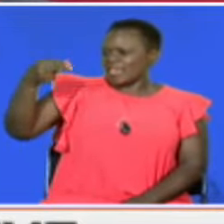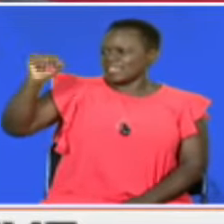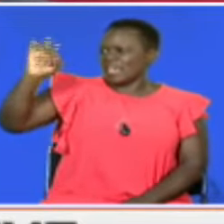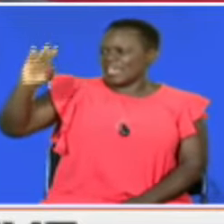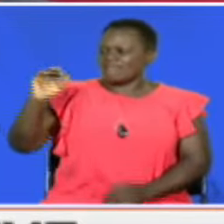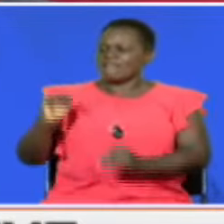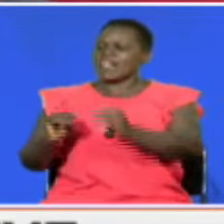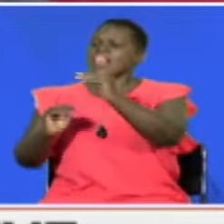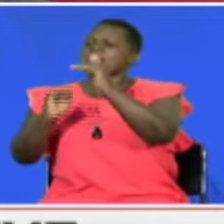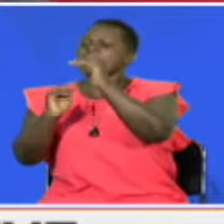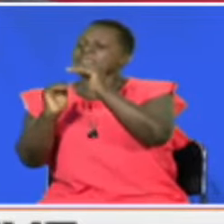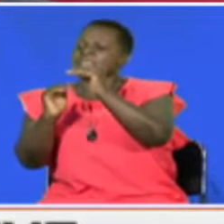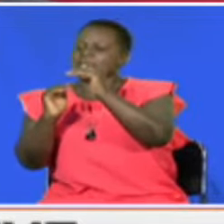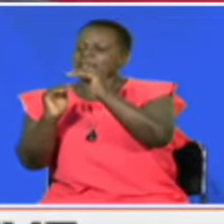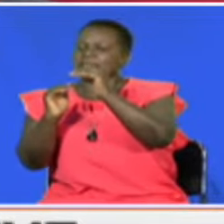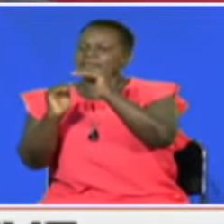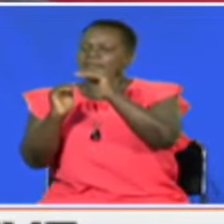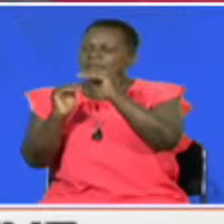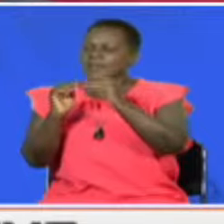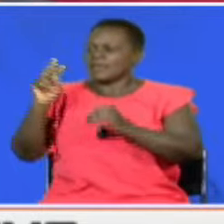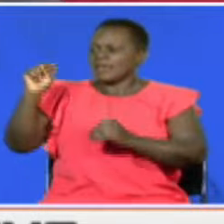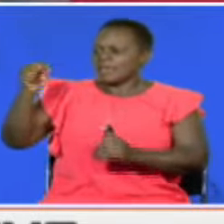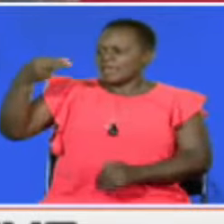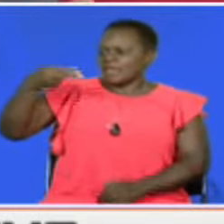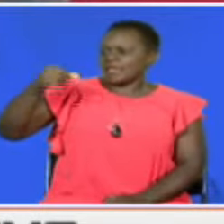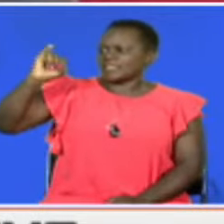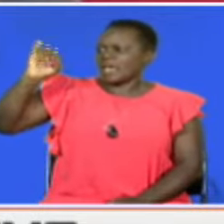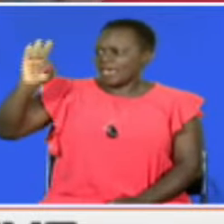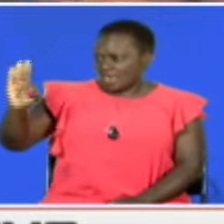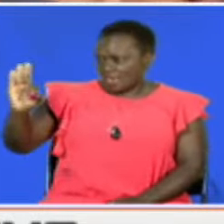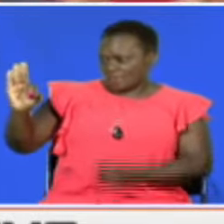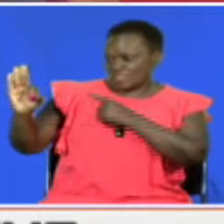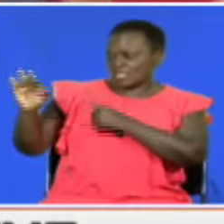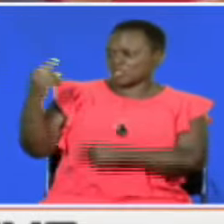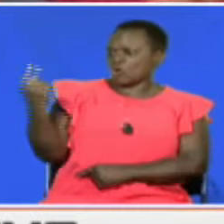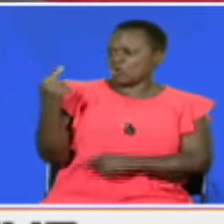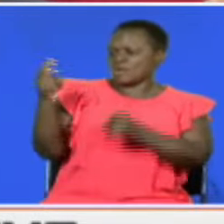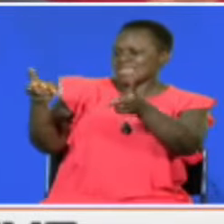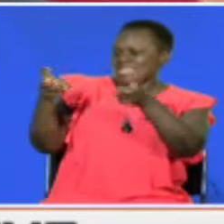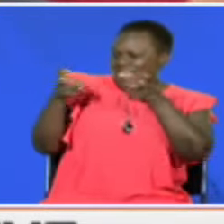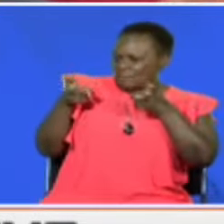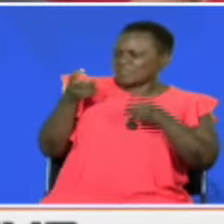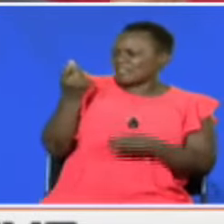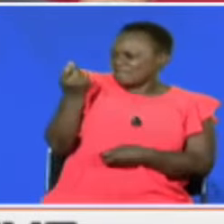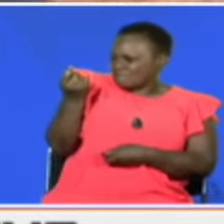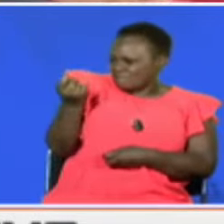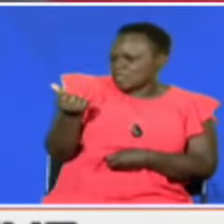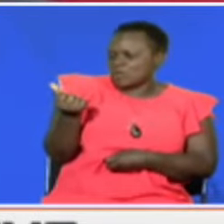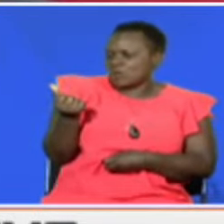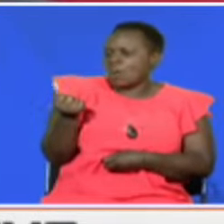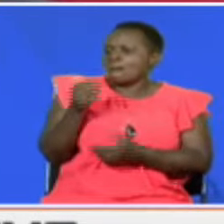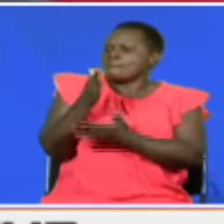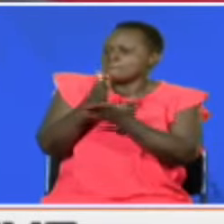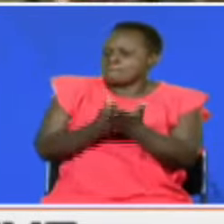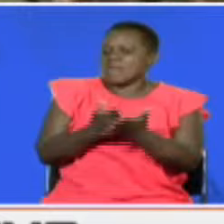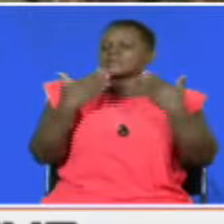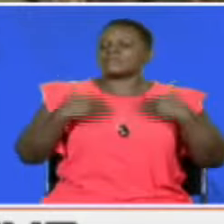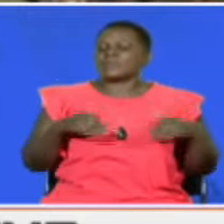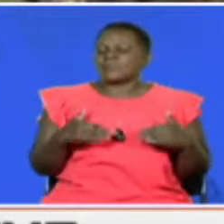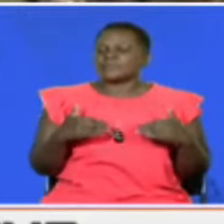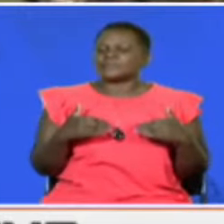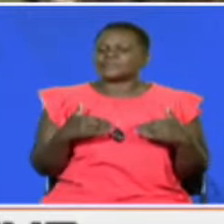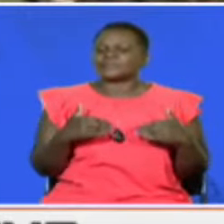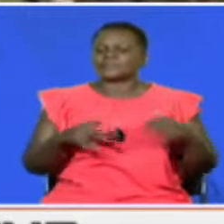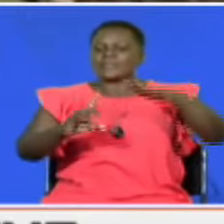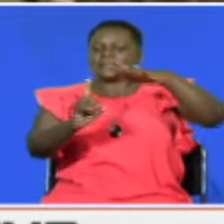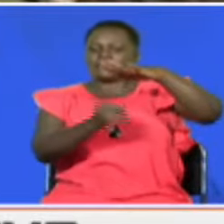limited. NHIF only captures a small section of our society. According